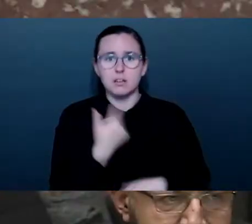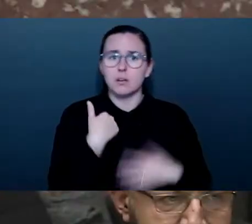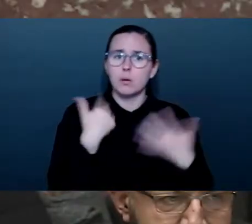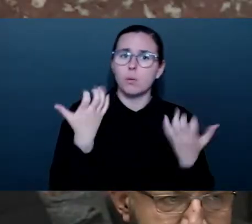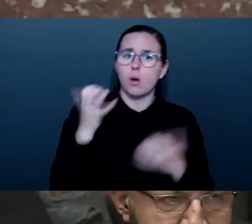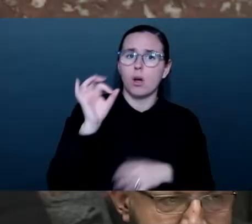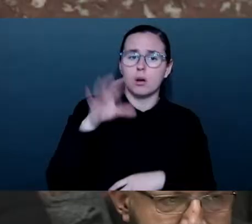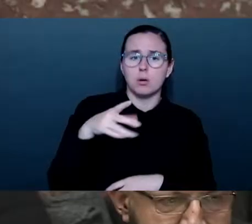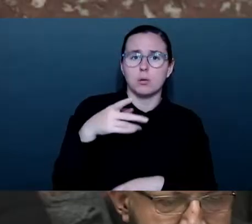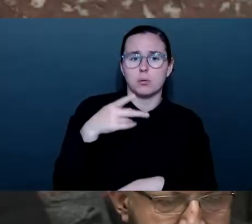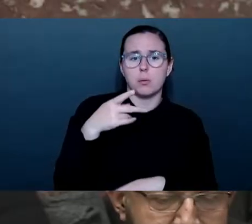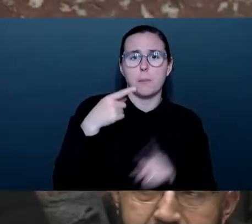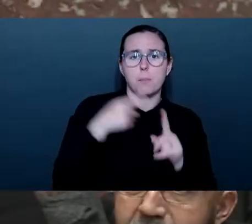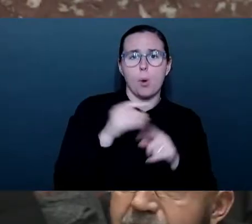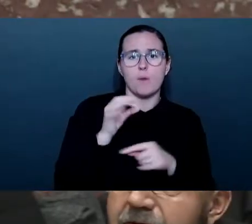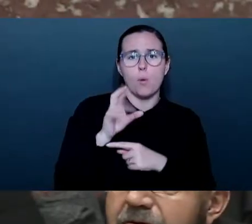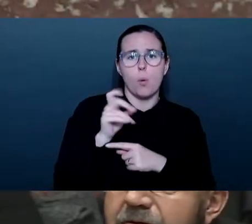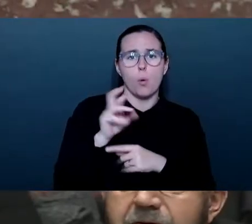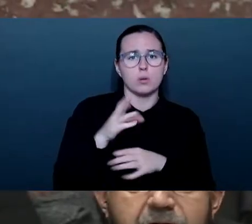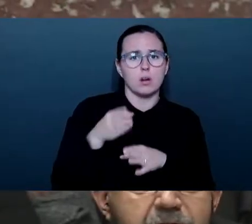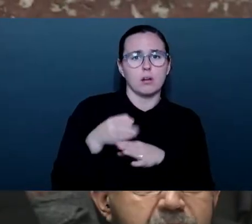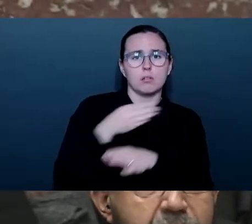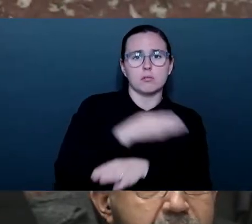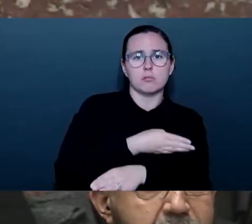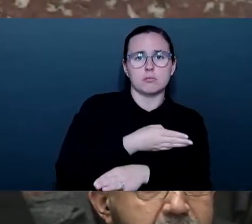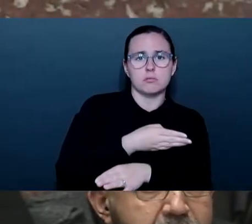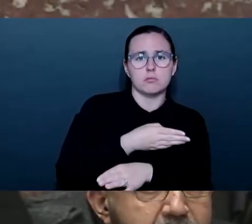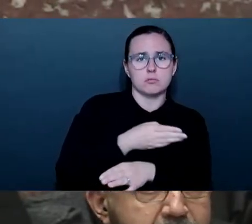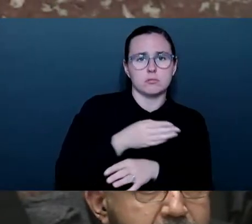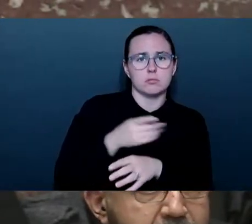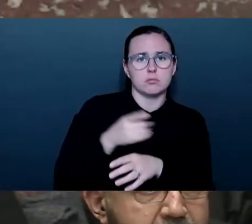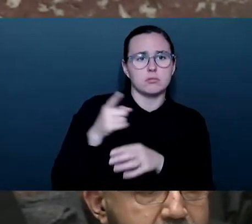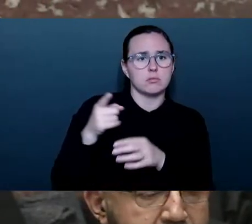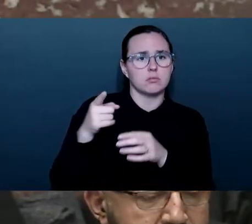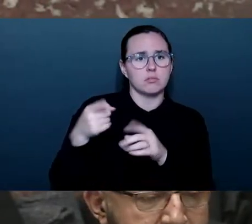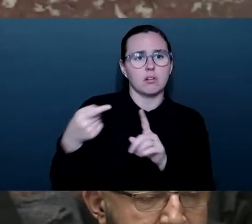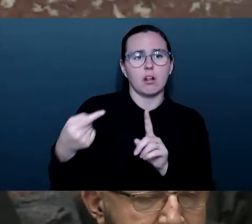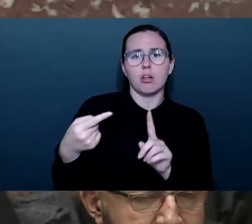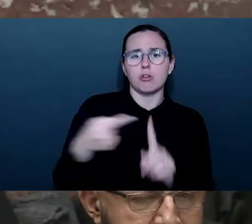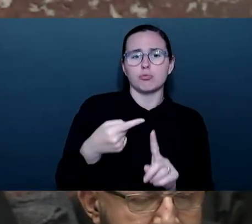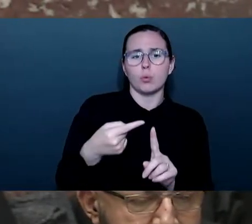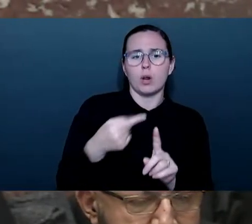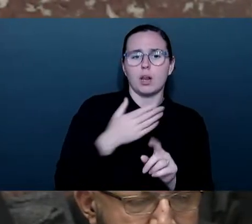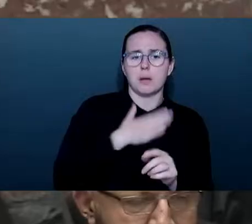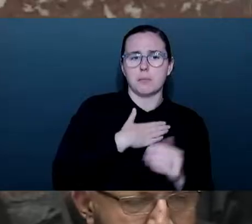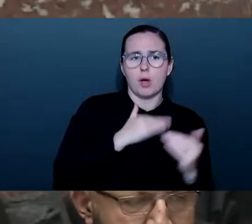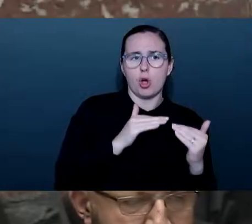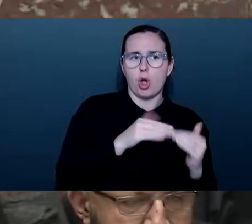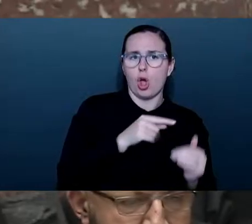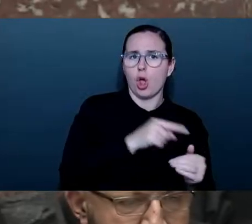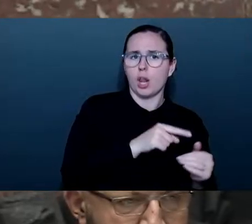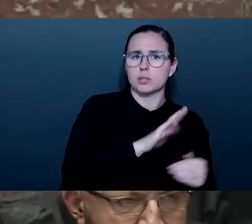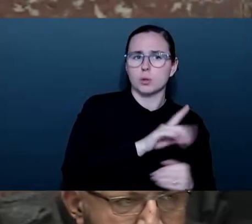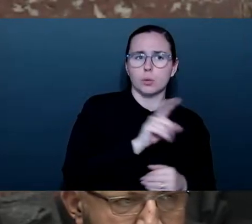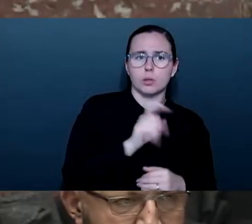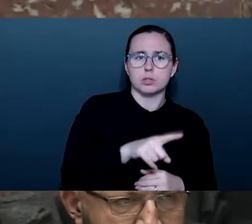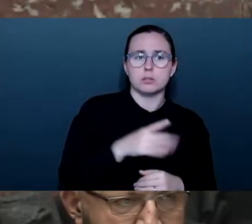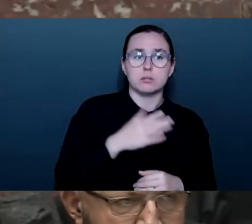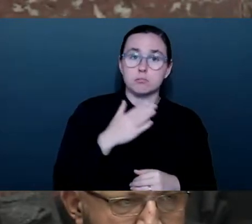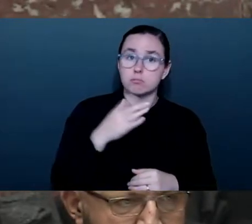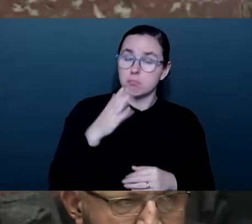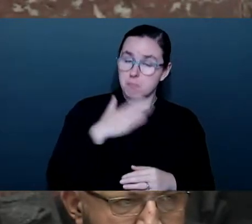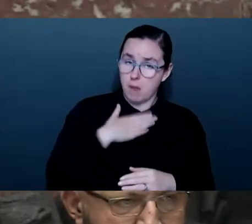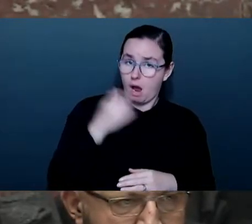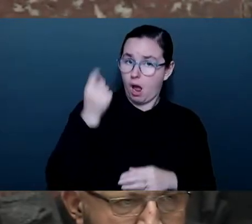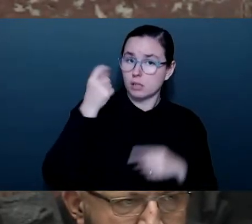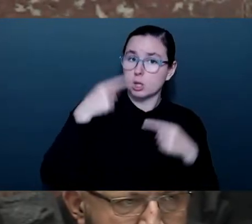my colleague's question. It's my understanding that question period is allowing members to raise issues of urgent